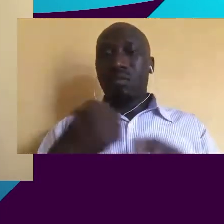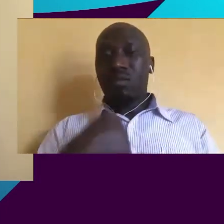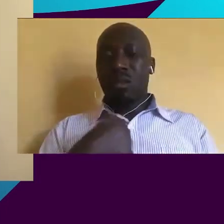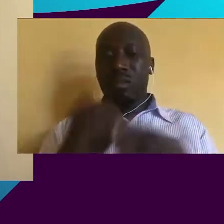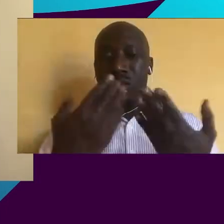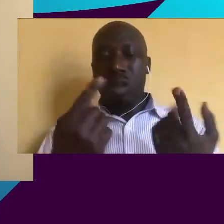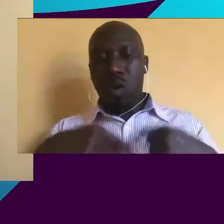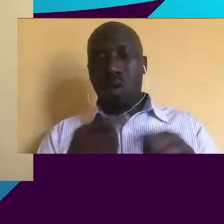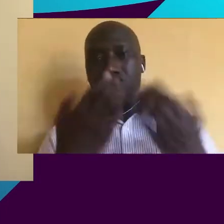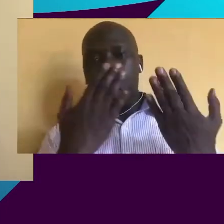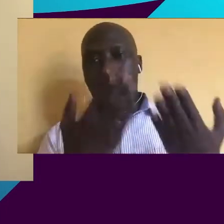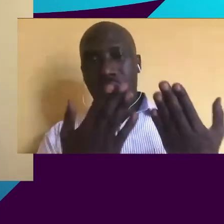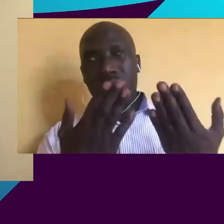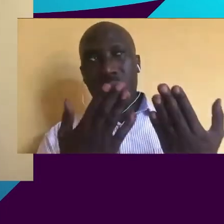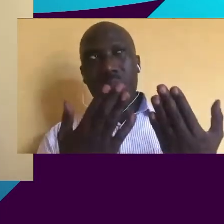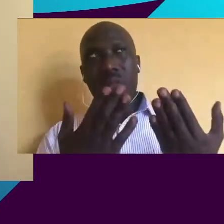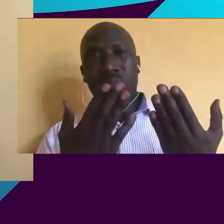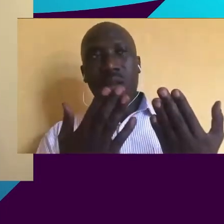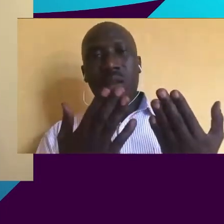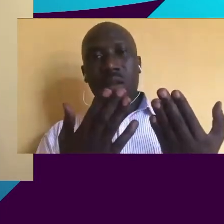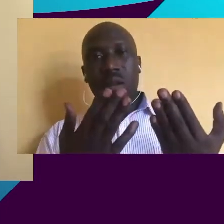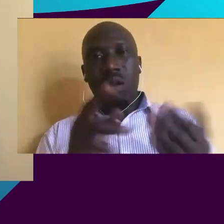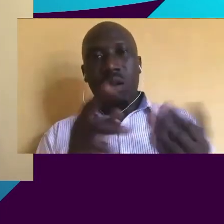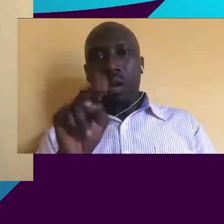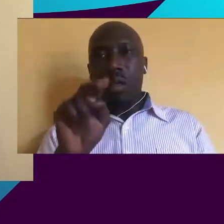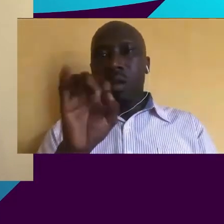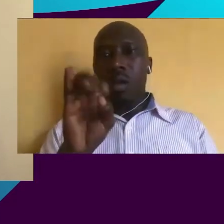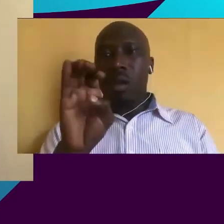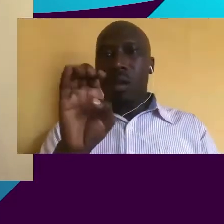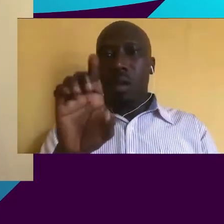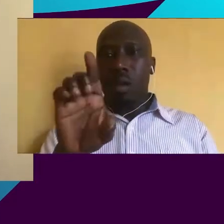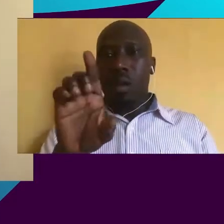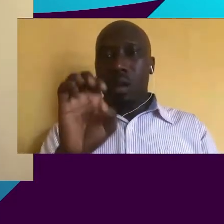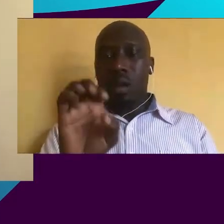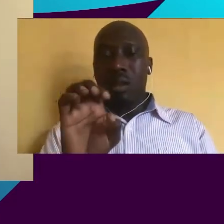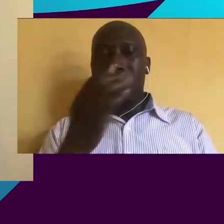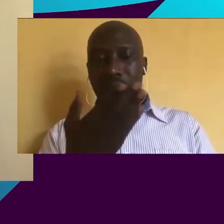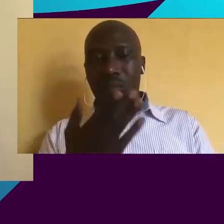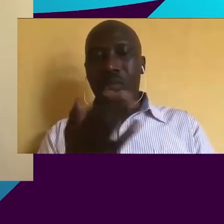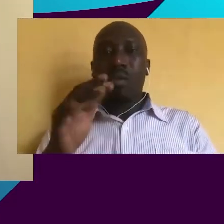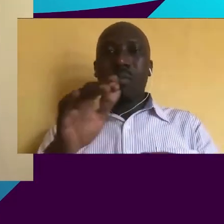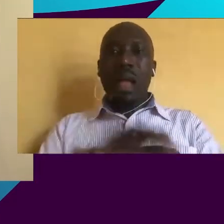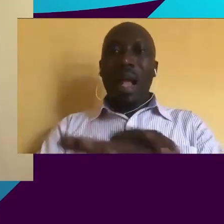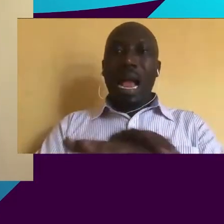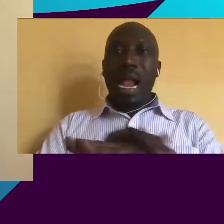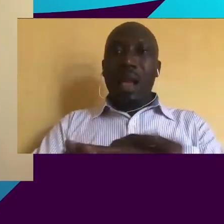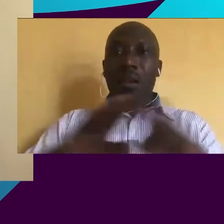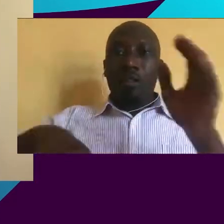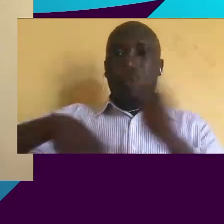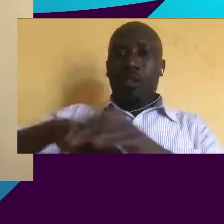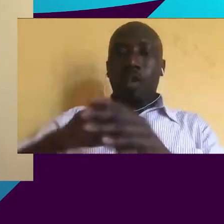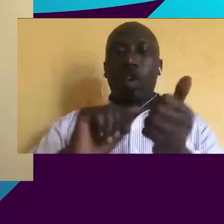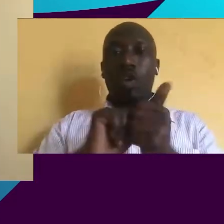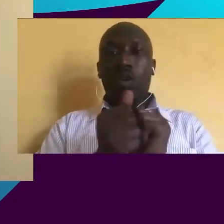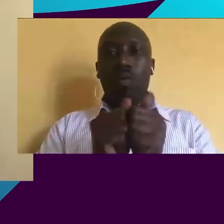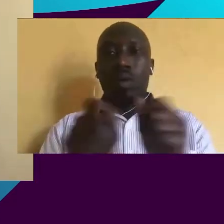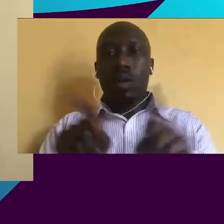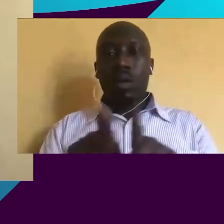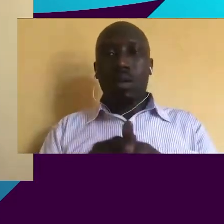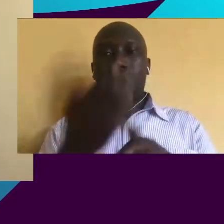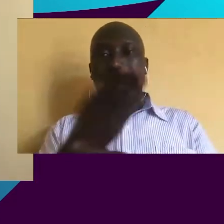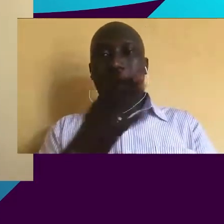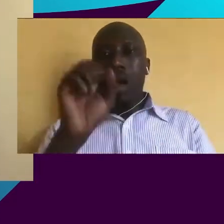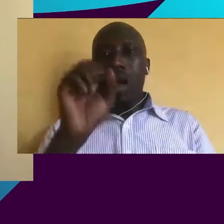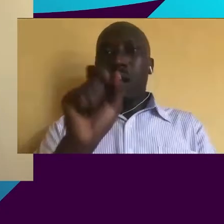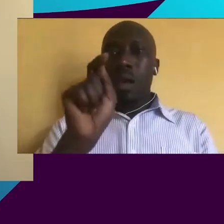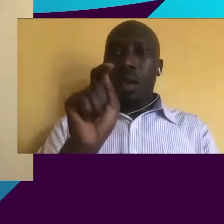The male team has the Kabyabaganda football tournament. There's Stanbic, there's Uganda Cup,